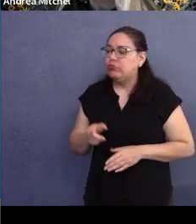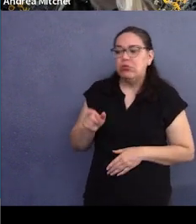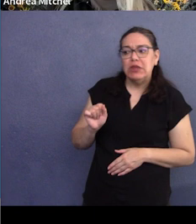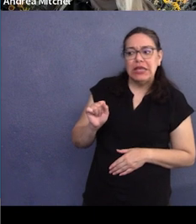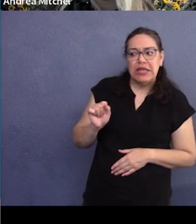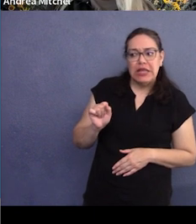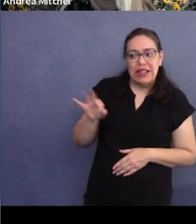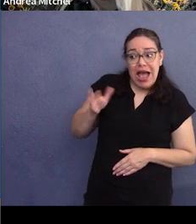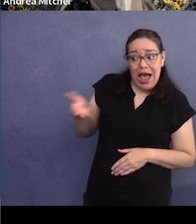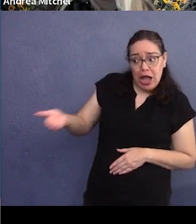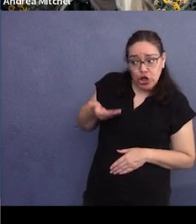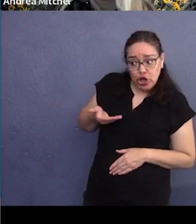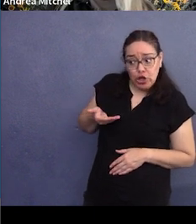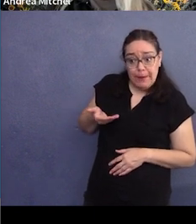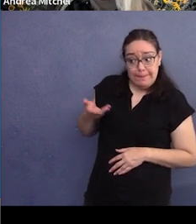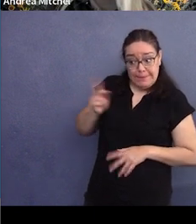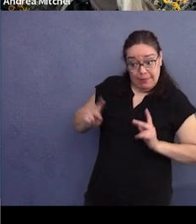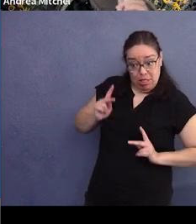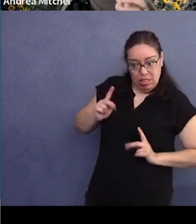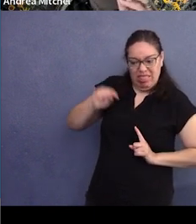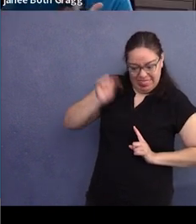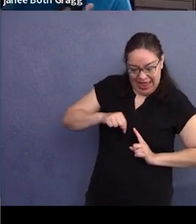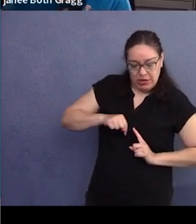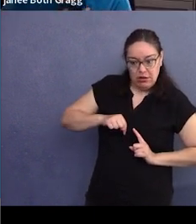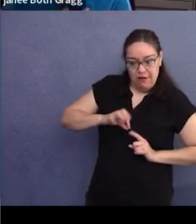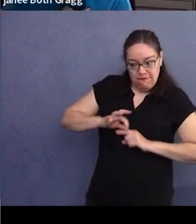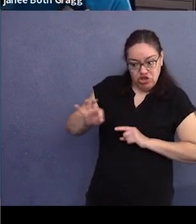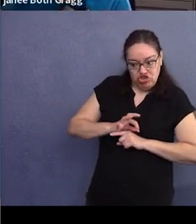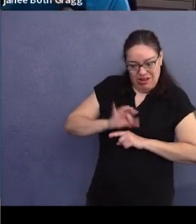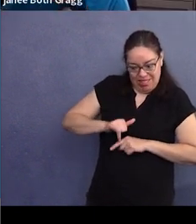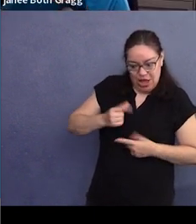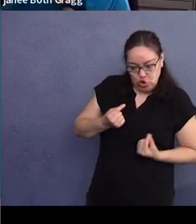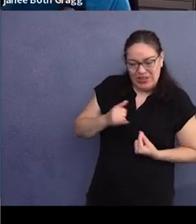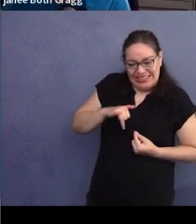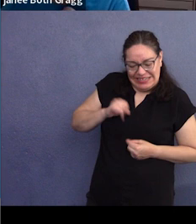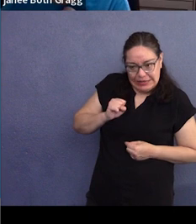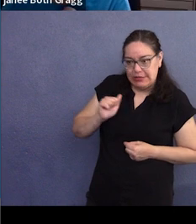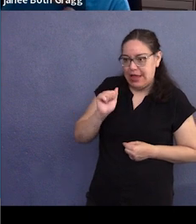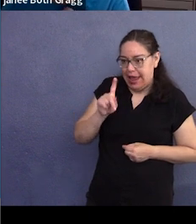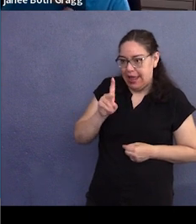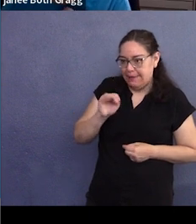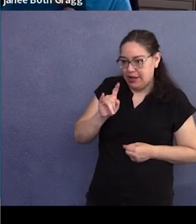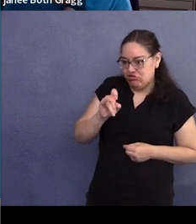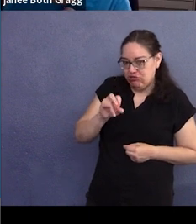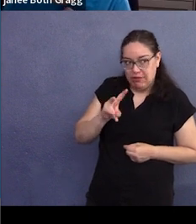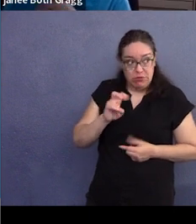is administrative. Because that preclude me from participating as a